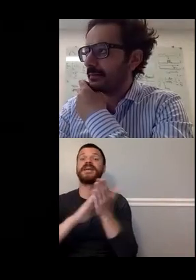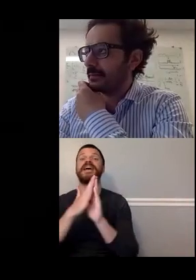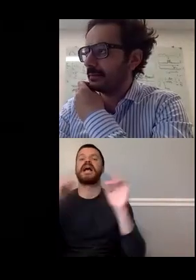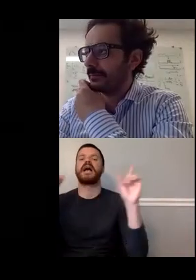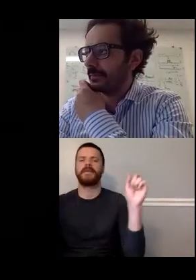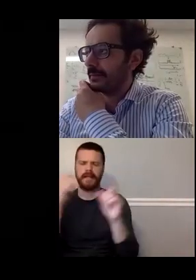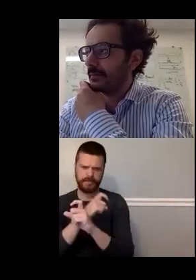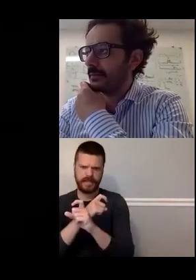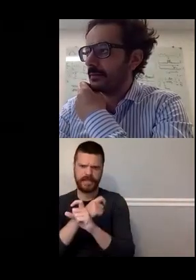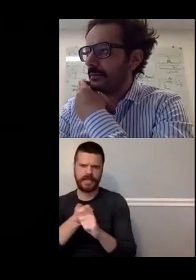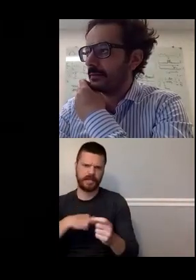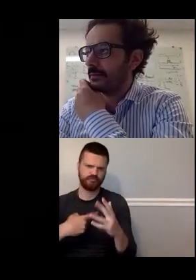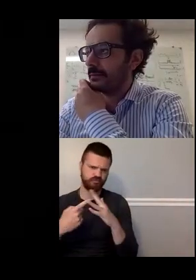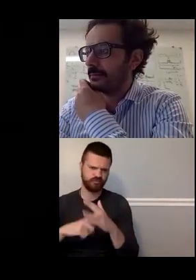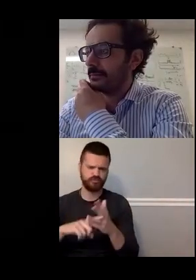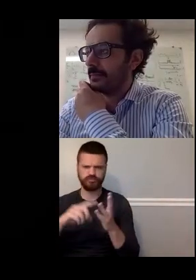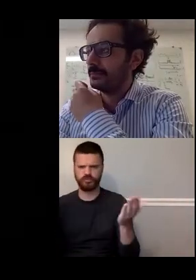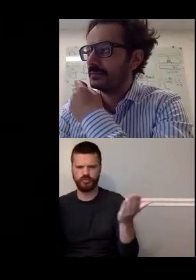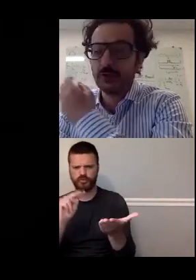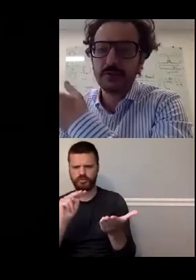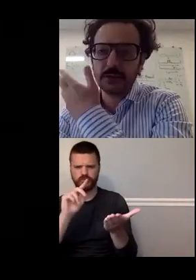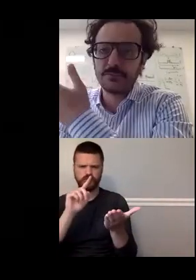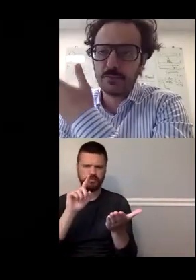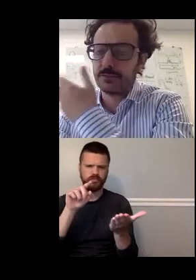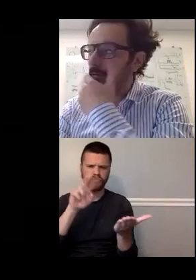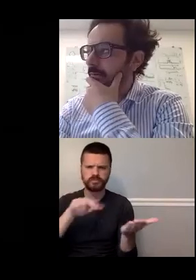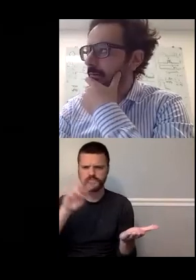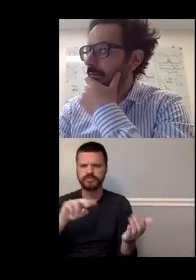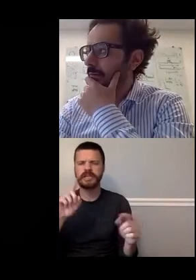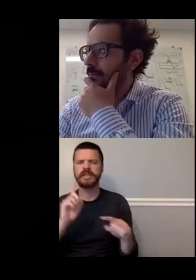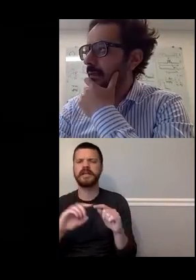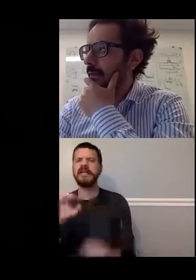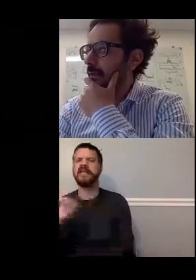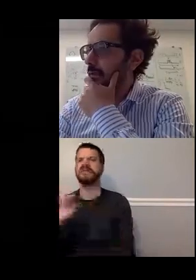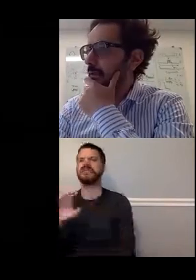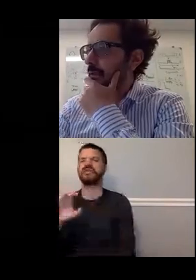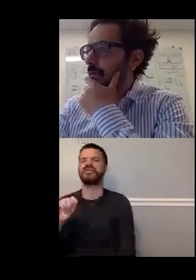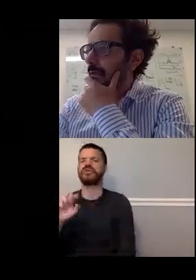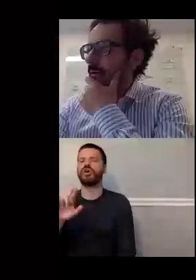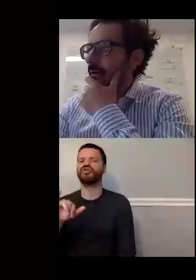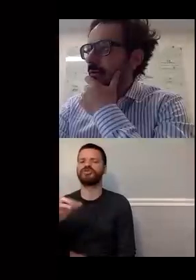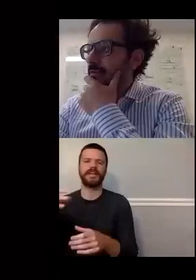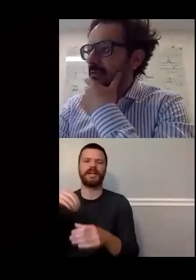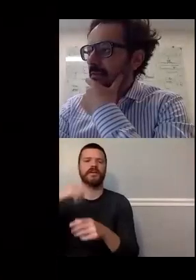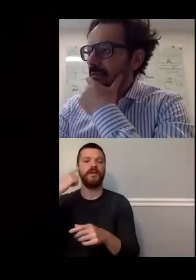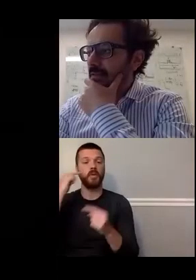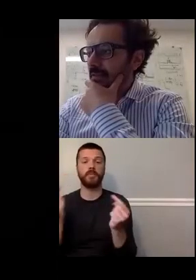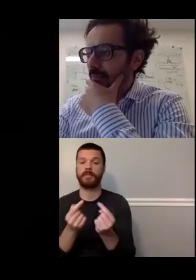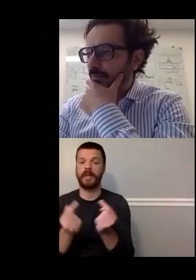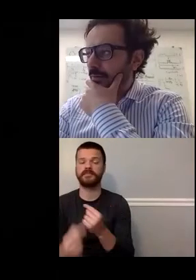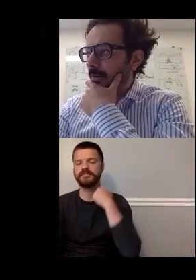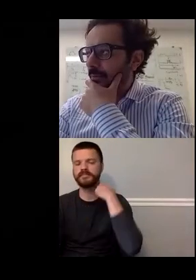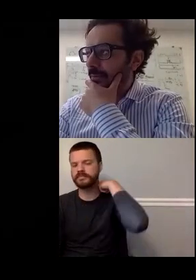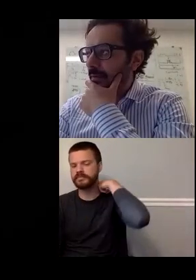at the circuitry involved in pain. Now, this is an